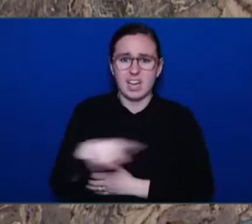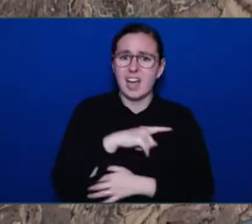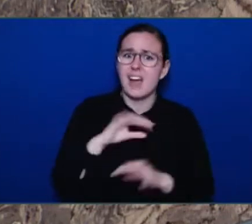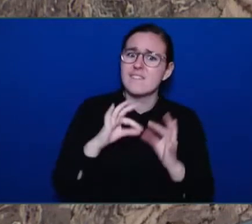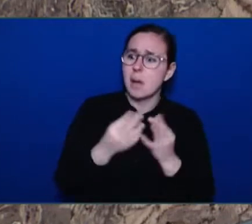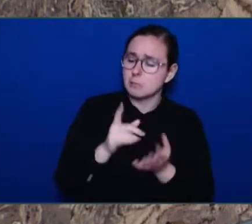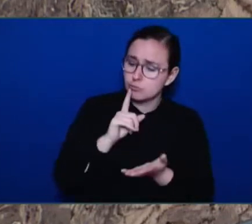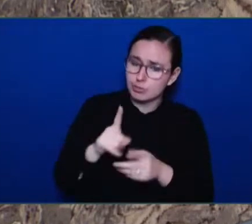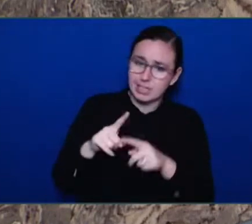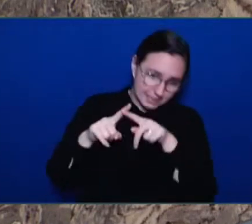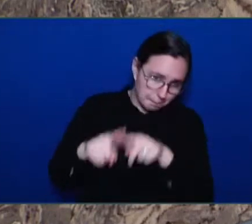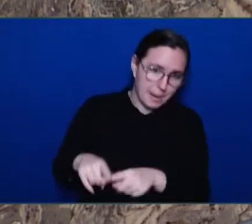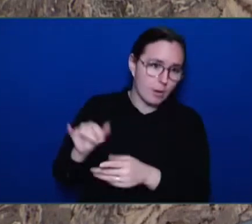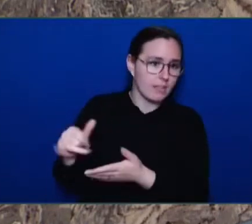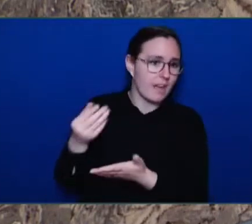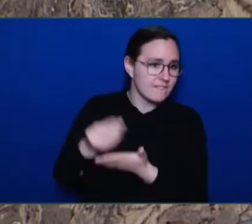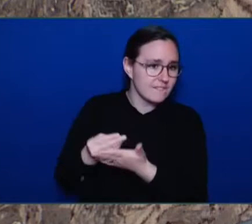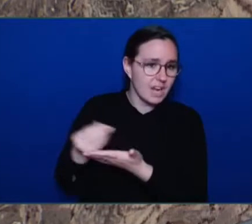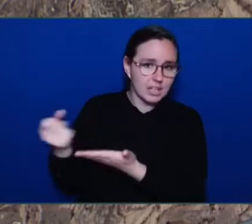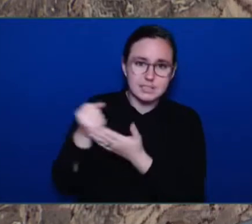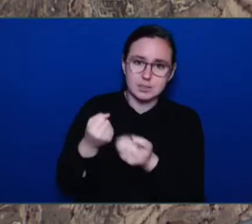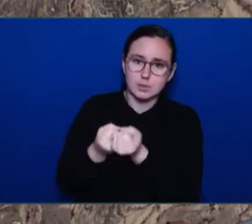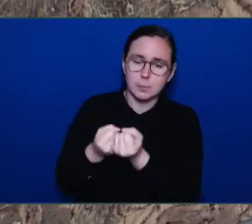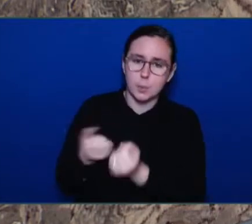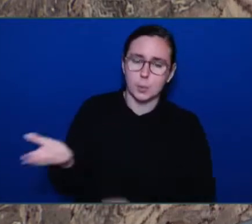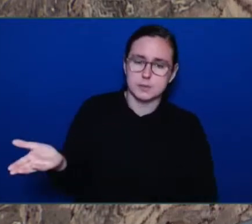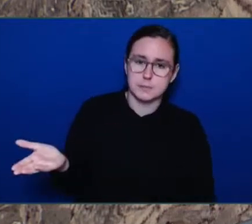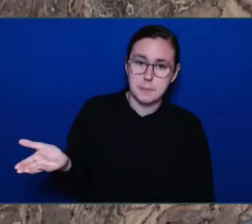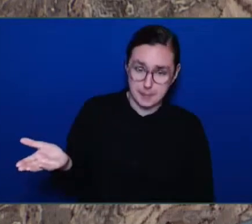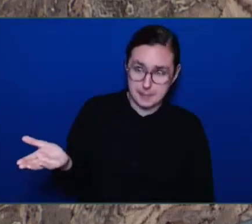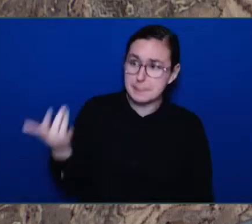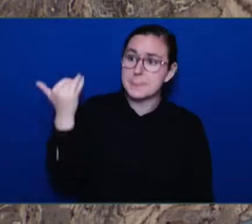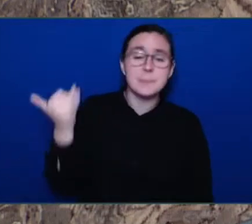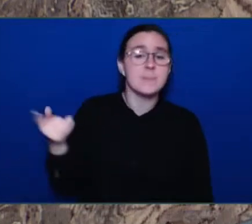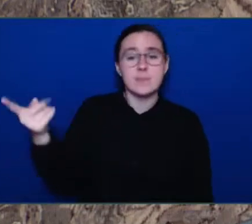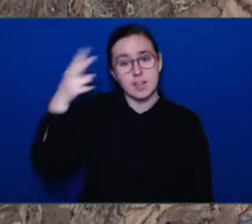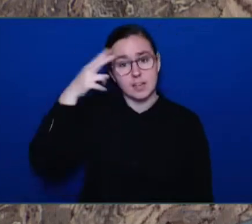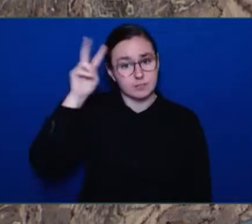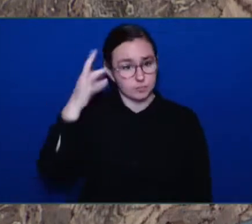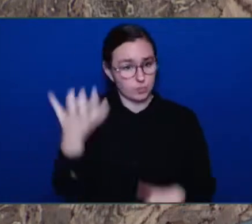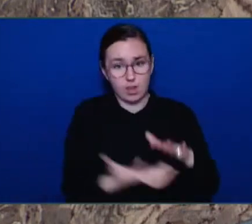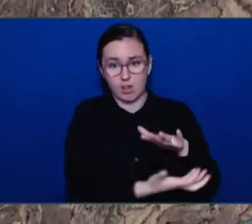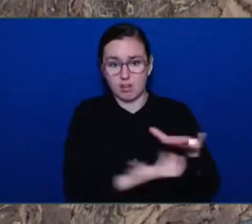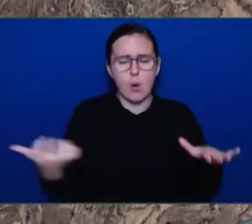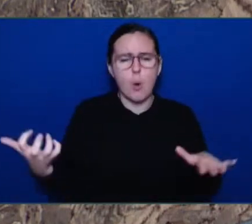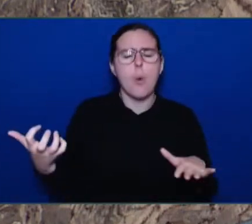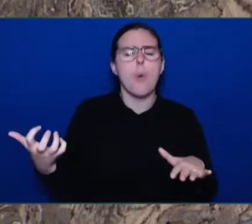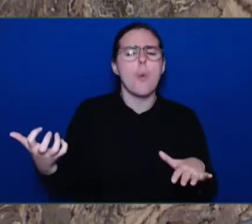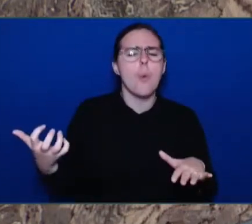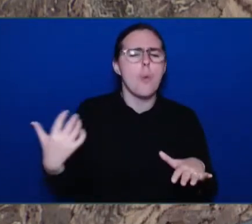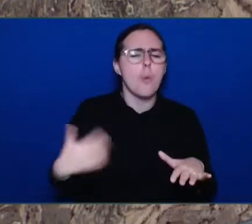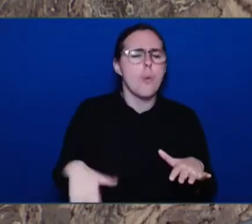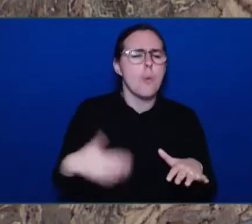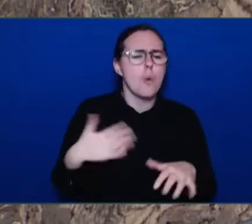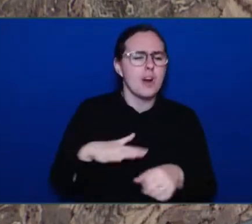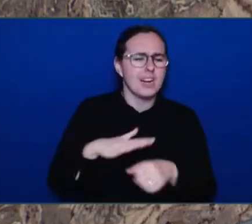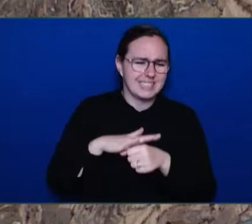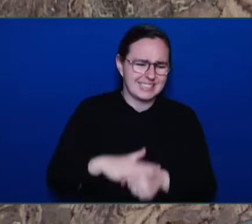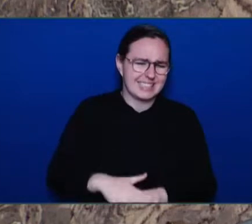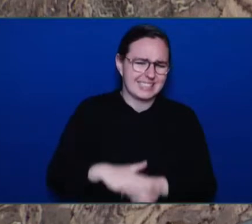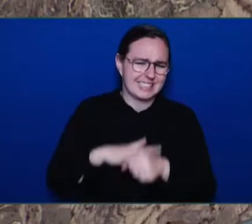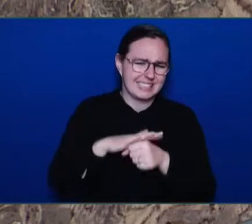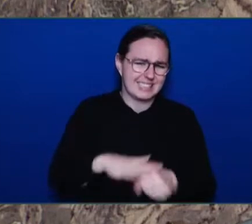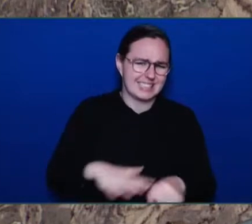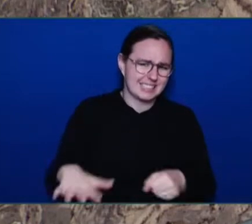added stress caused by this minister to these families is immeasurable. So my question is to the minister, and it's a simple